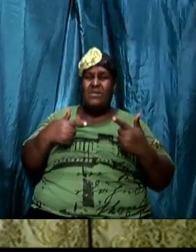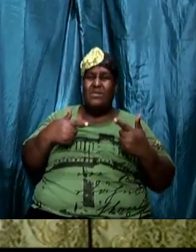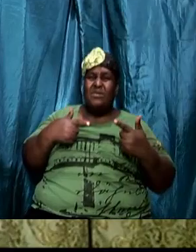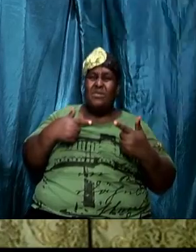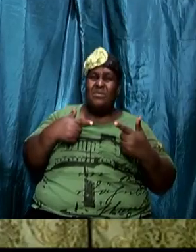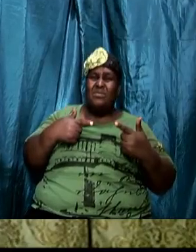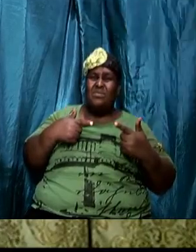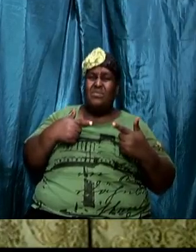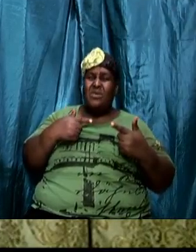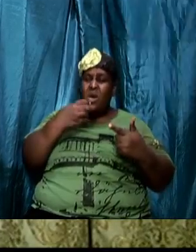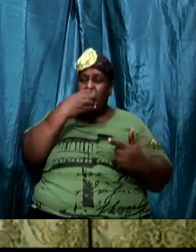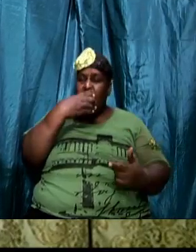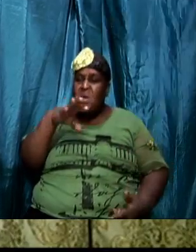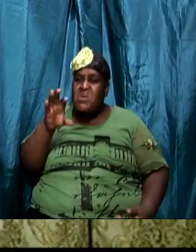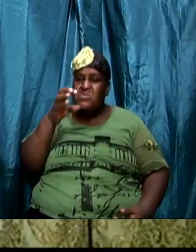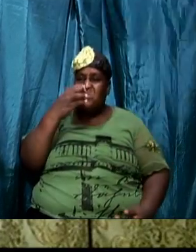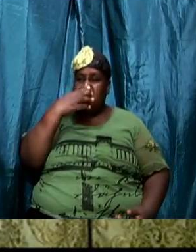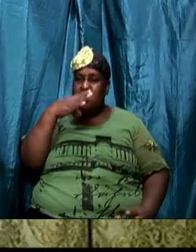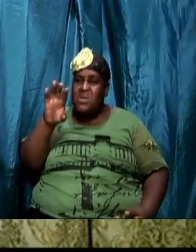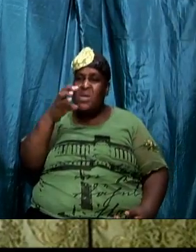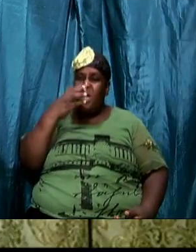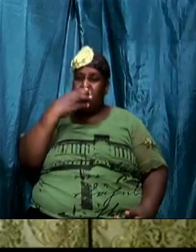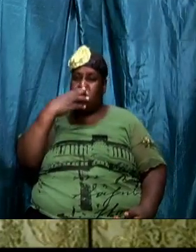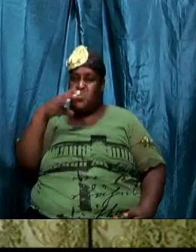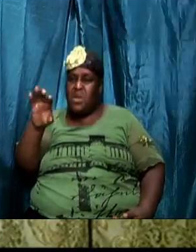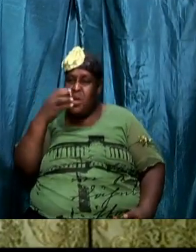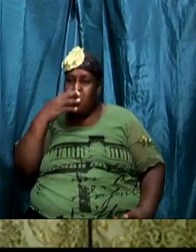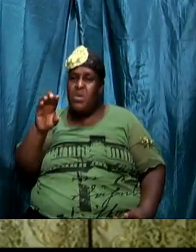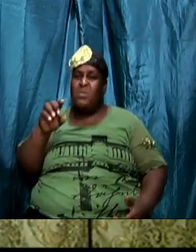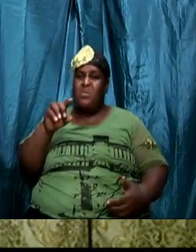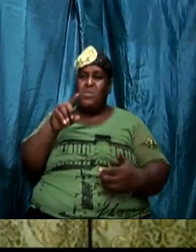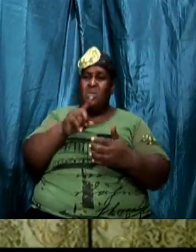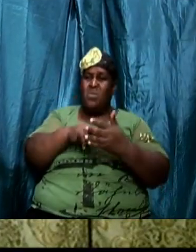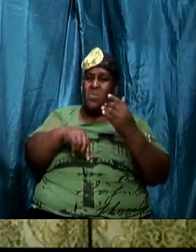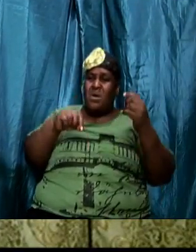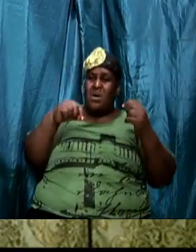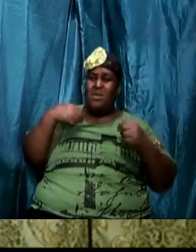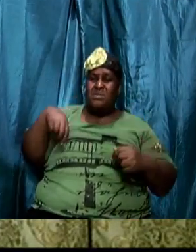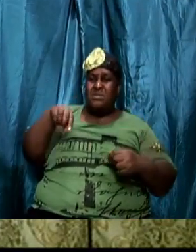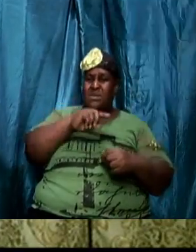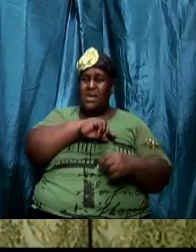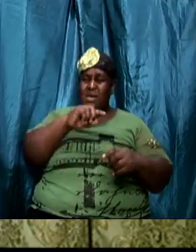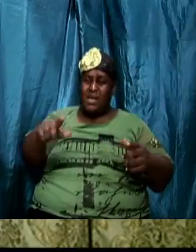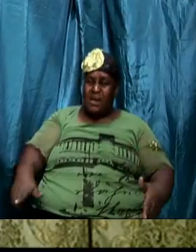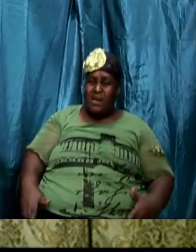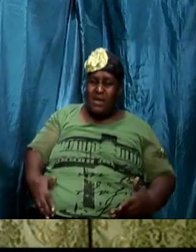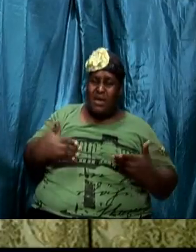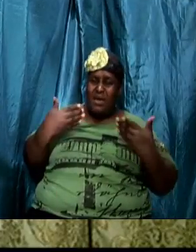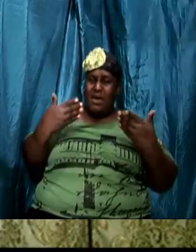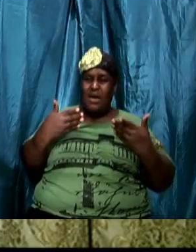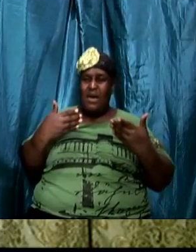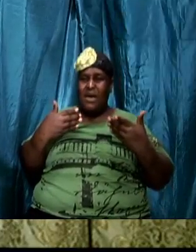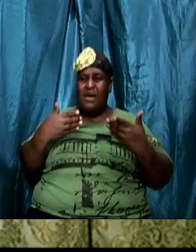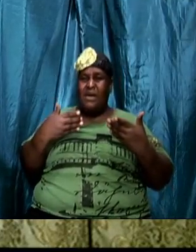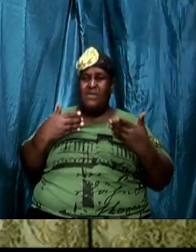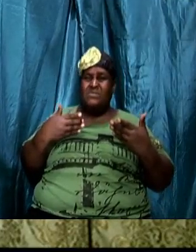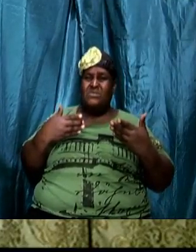What epistle, what letter is it that is being transmitted into